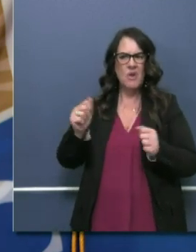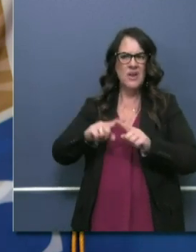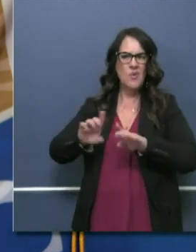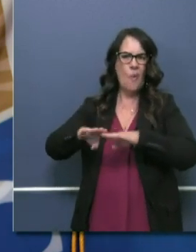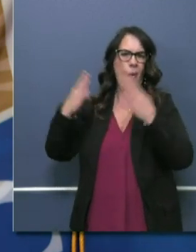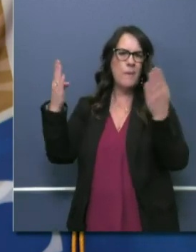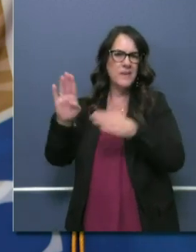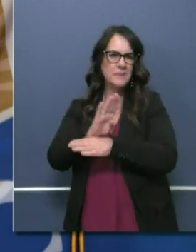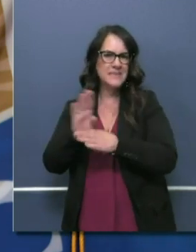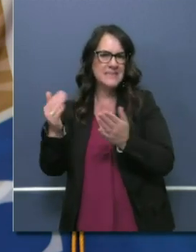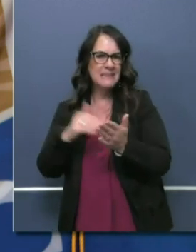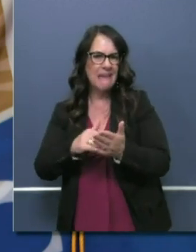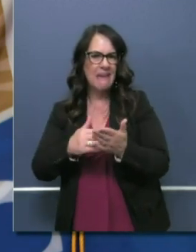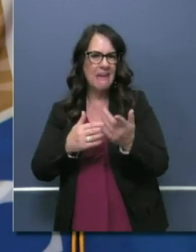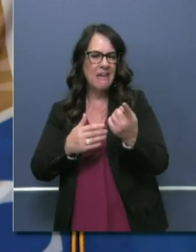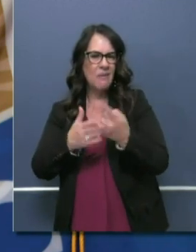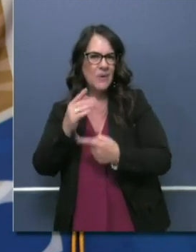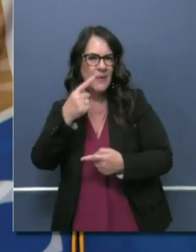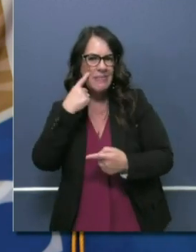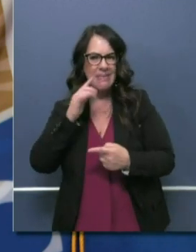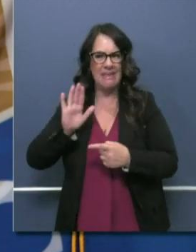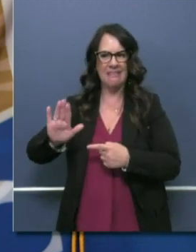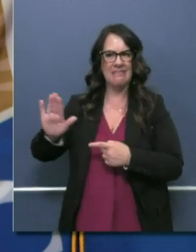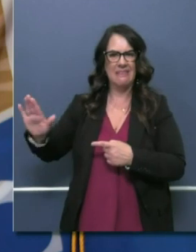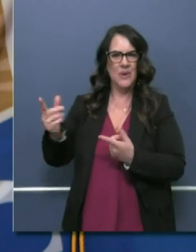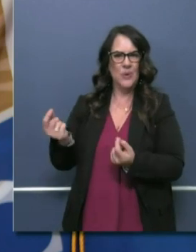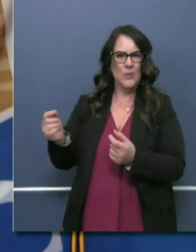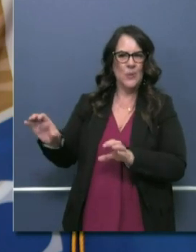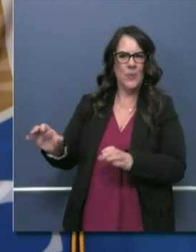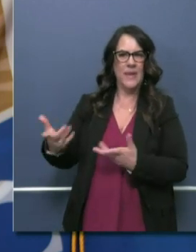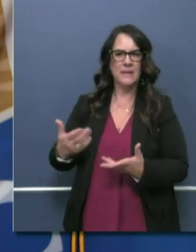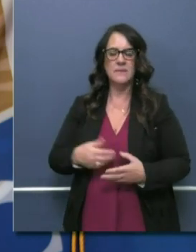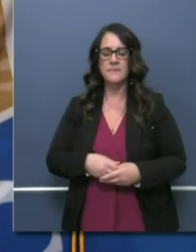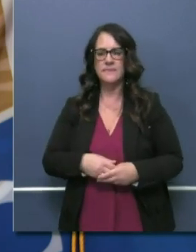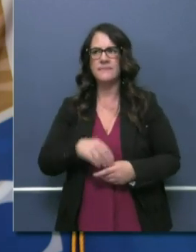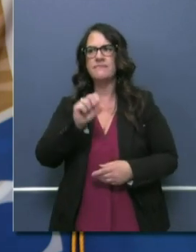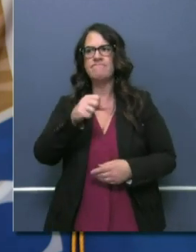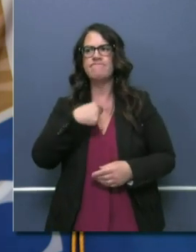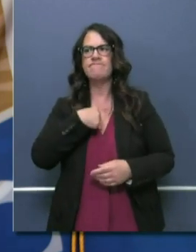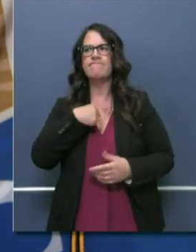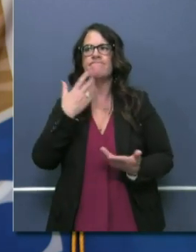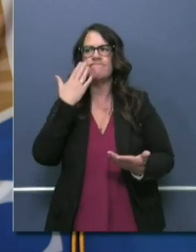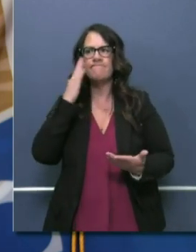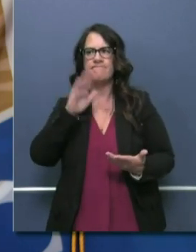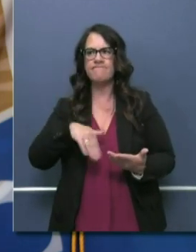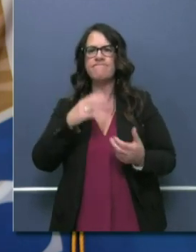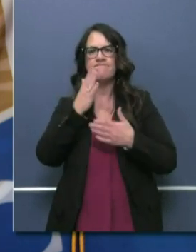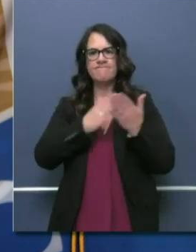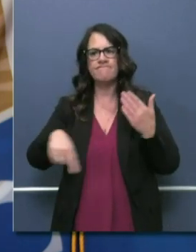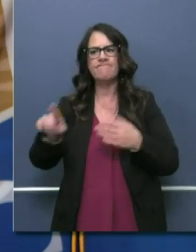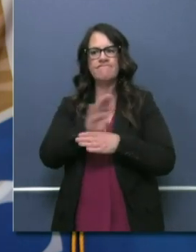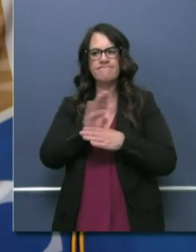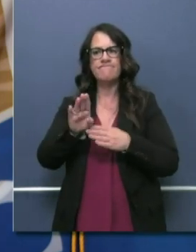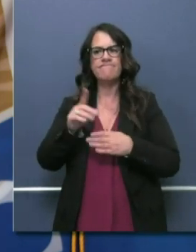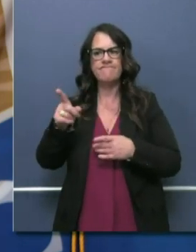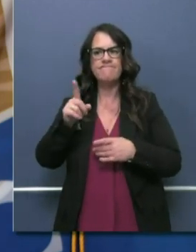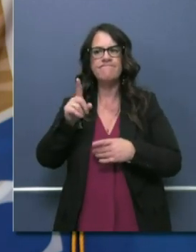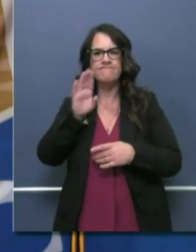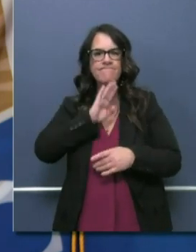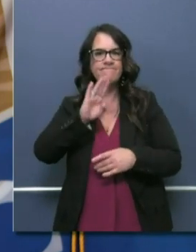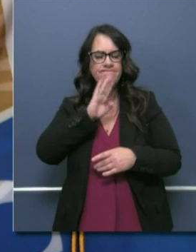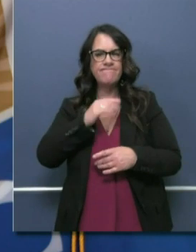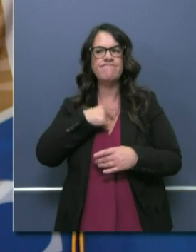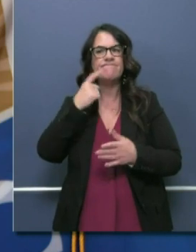reopen? Again, I recognize their desire, I recognize their frustration, and I hope they recognize